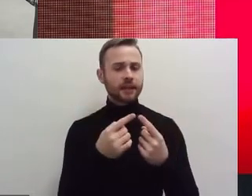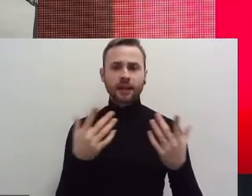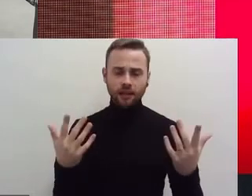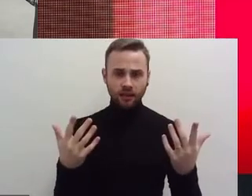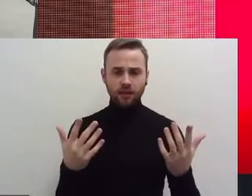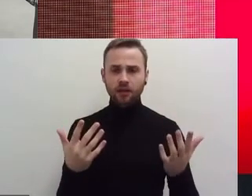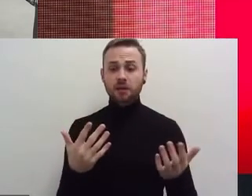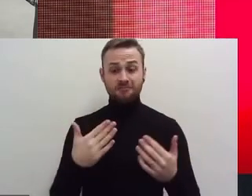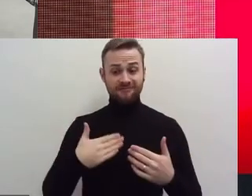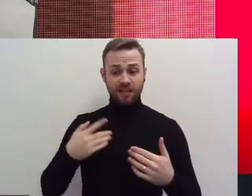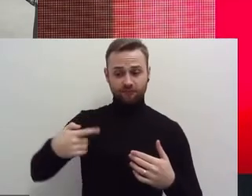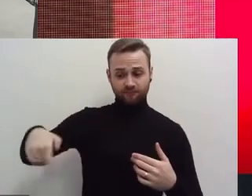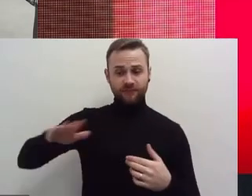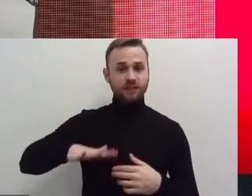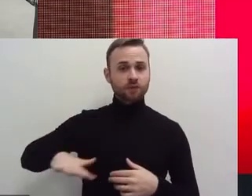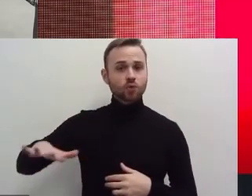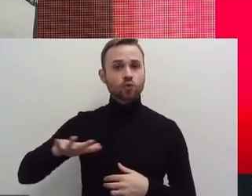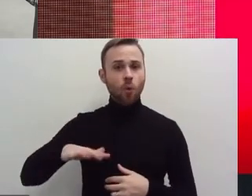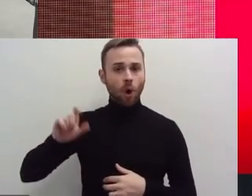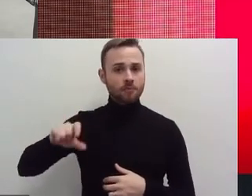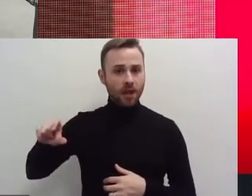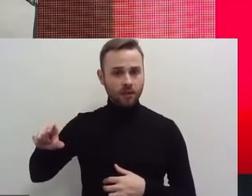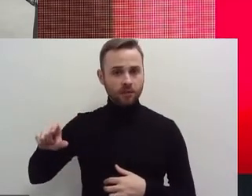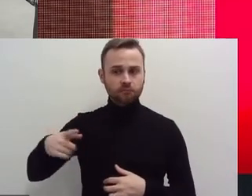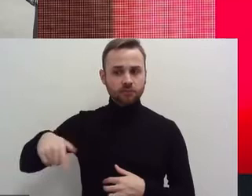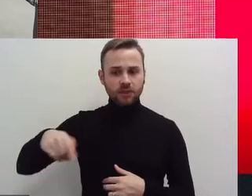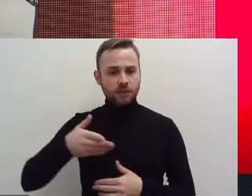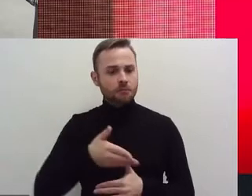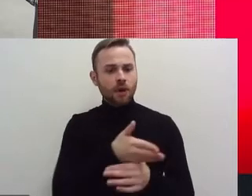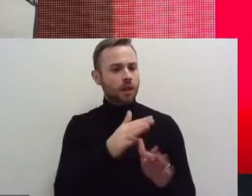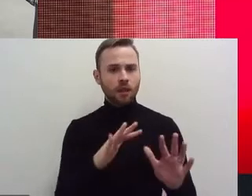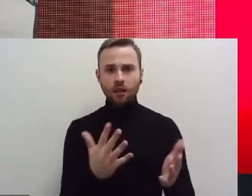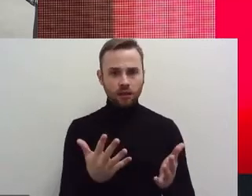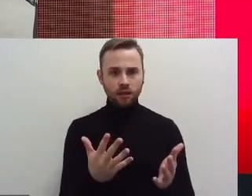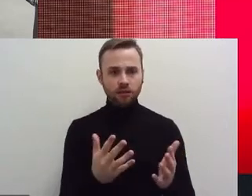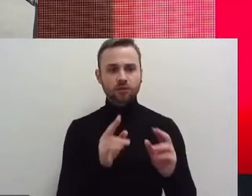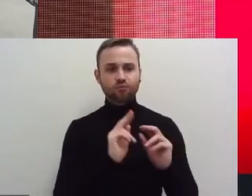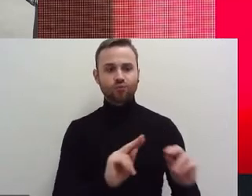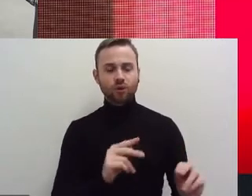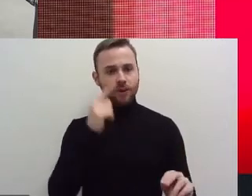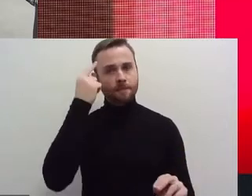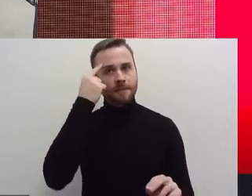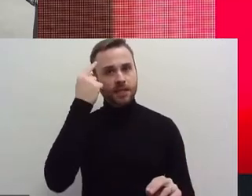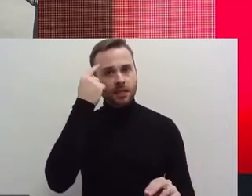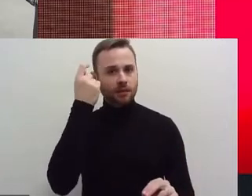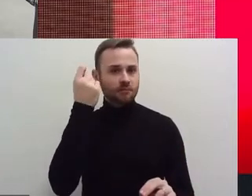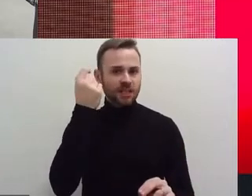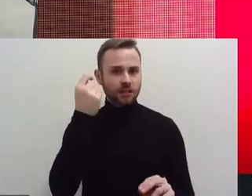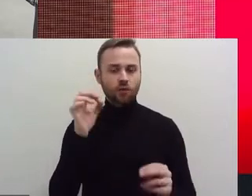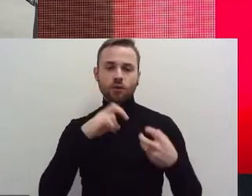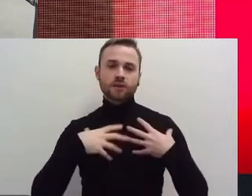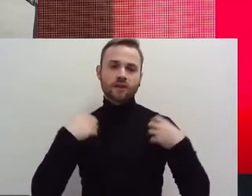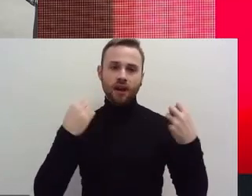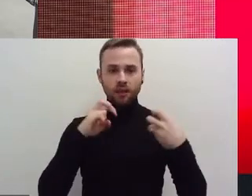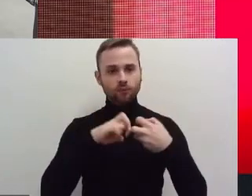towards a place where mental health is a given, we understand and cherish that, and our school systems and our